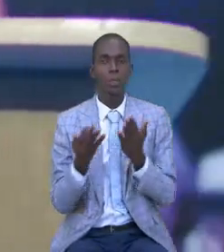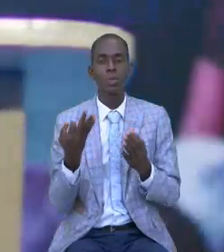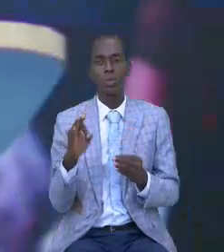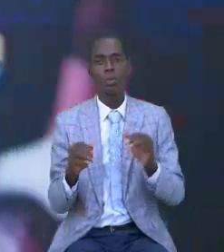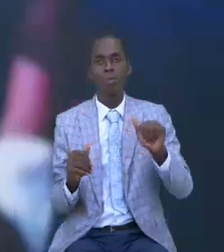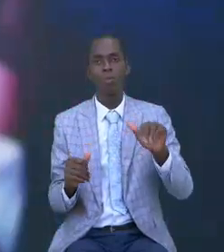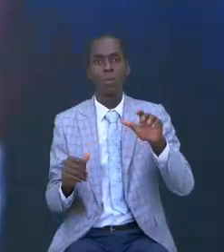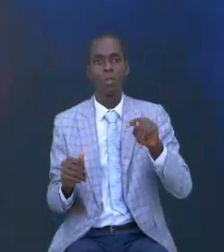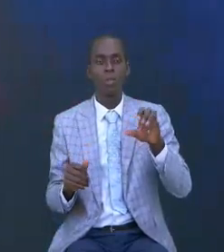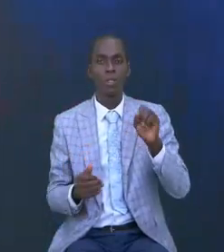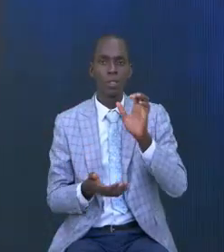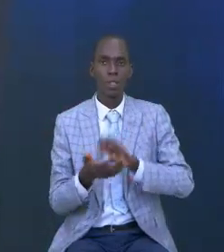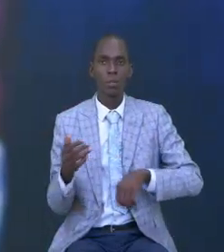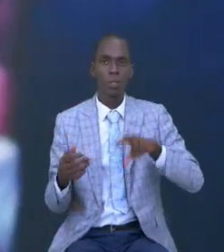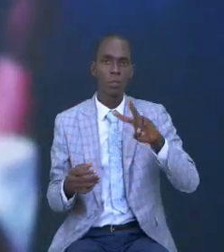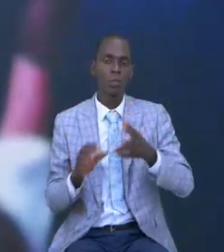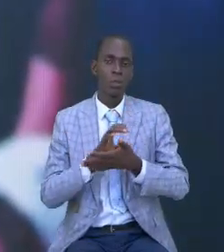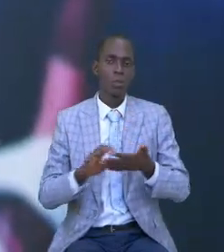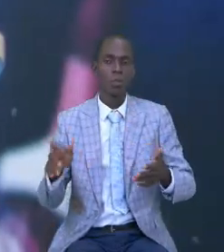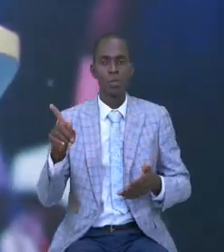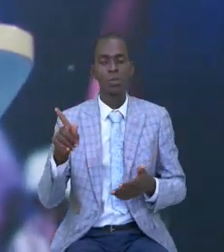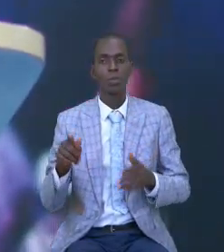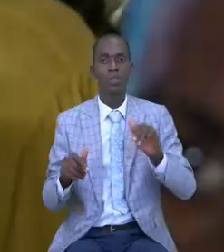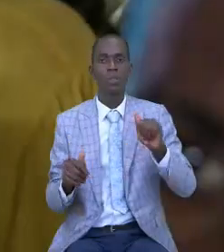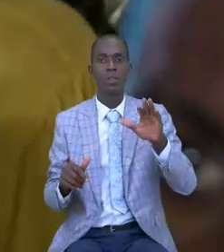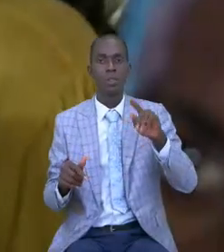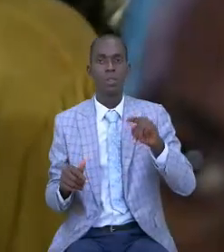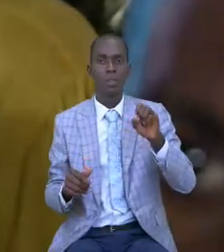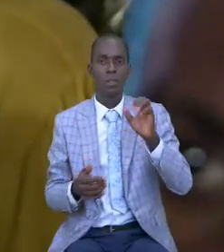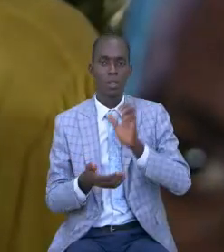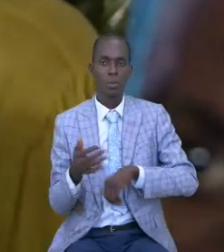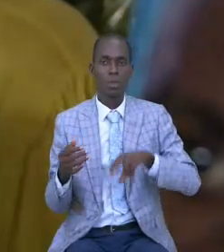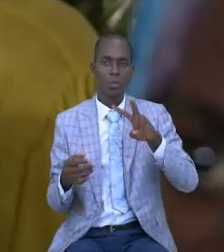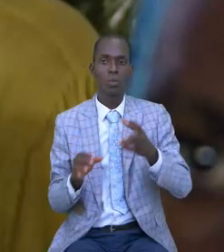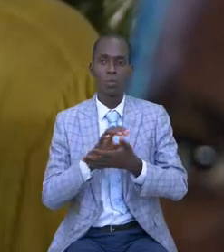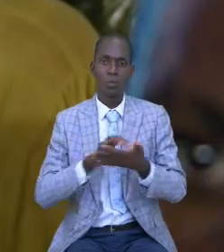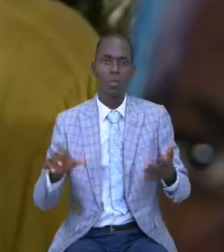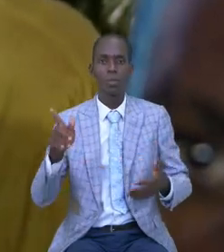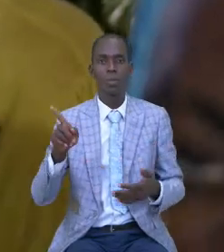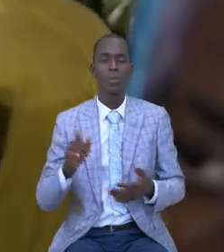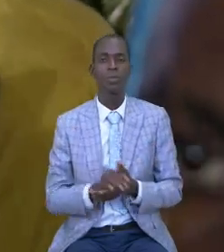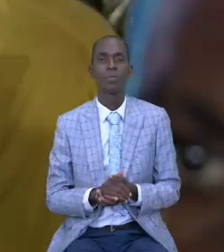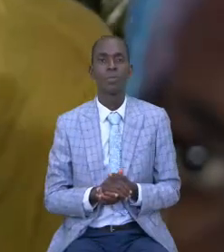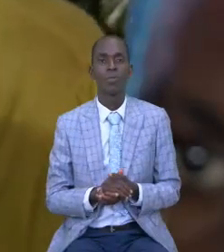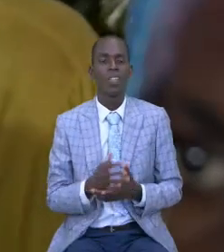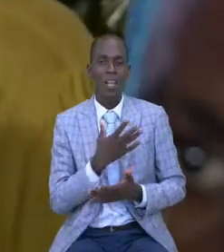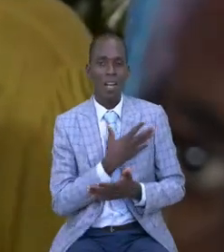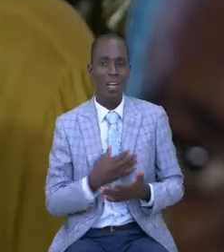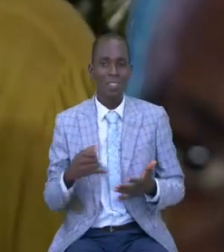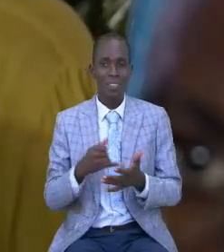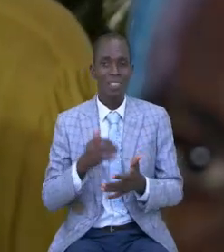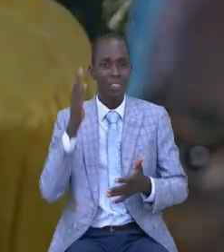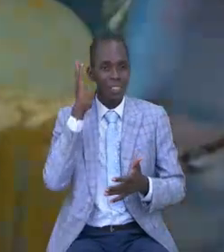2, and I'm reading from verse 21. Acts chapter 2, verse 21. And it